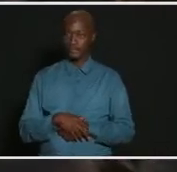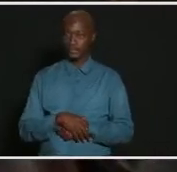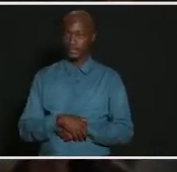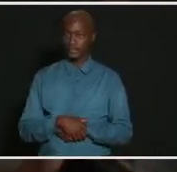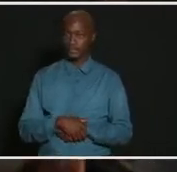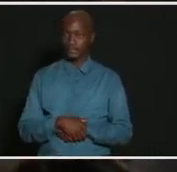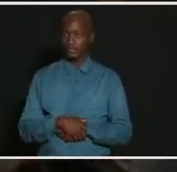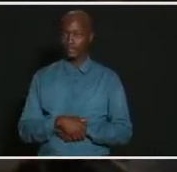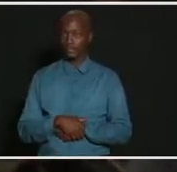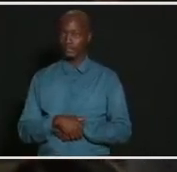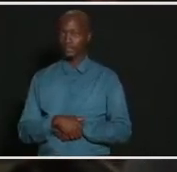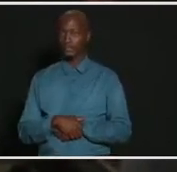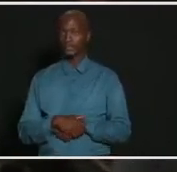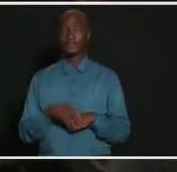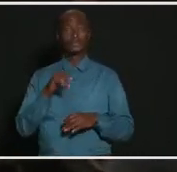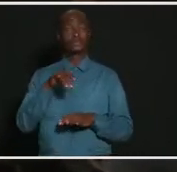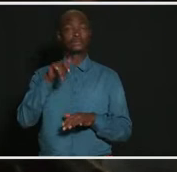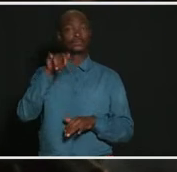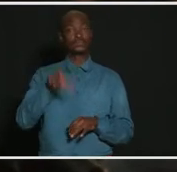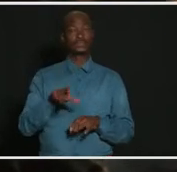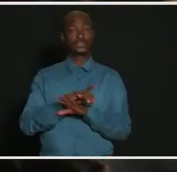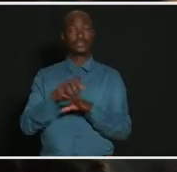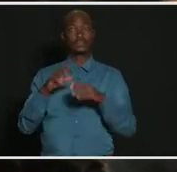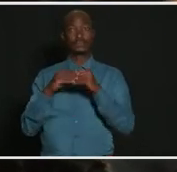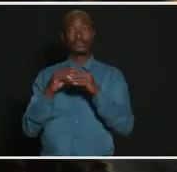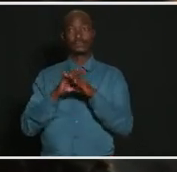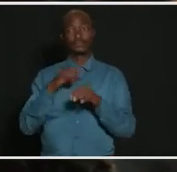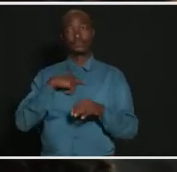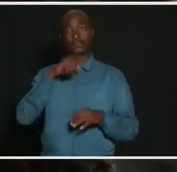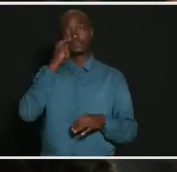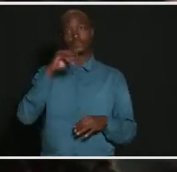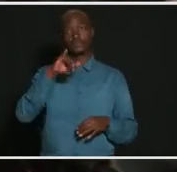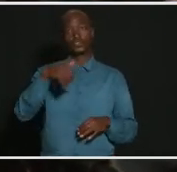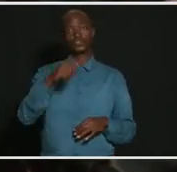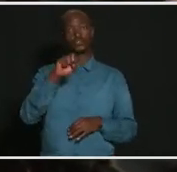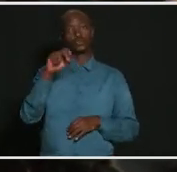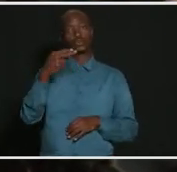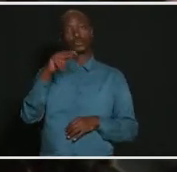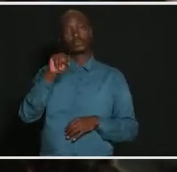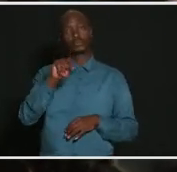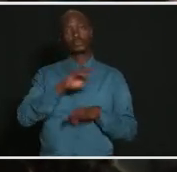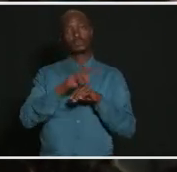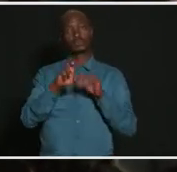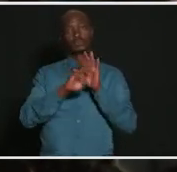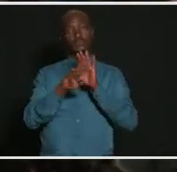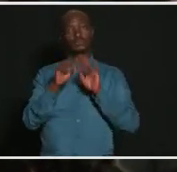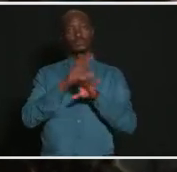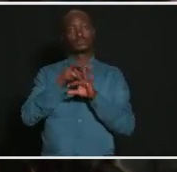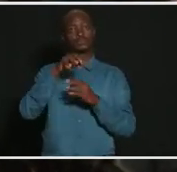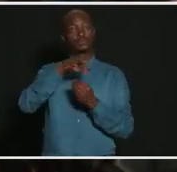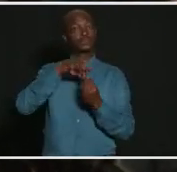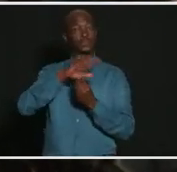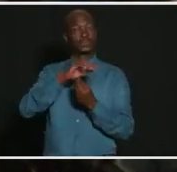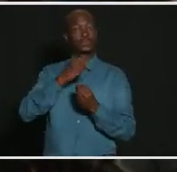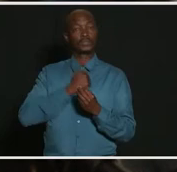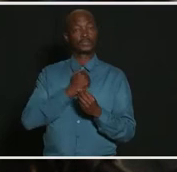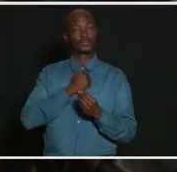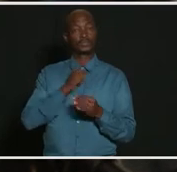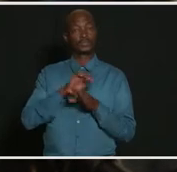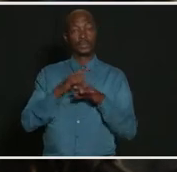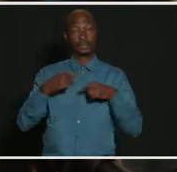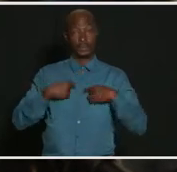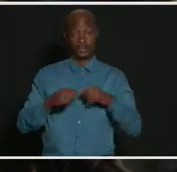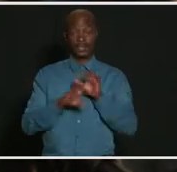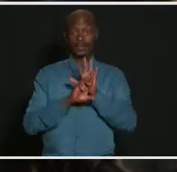it's the honorable chair and honorable members my name is John McKenzie I'm representing my family and I as